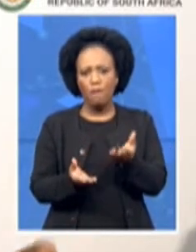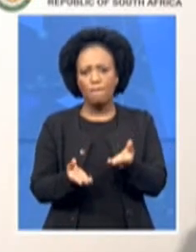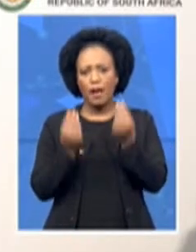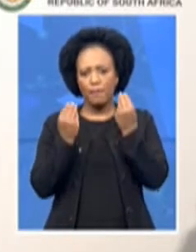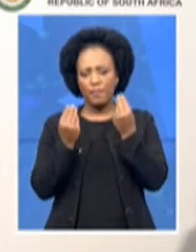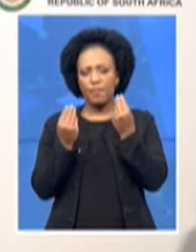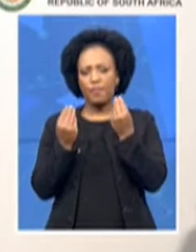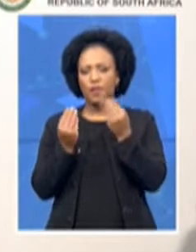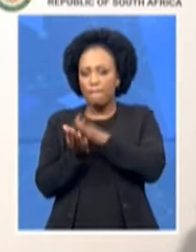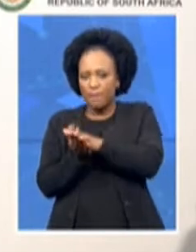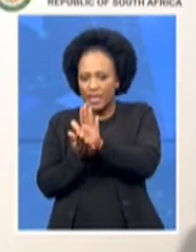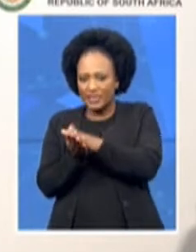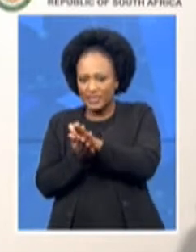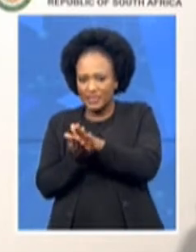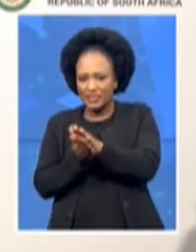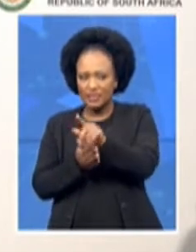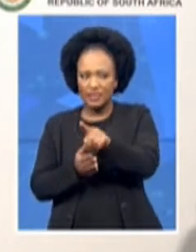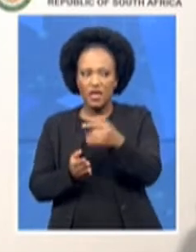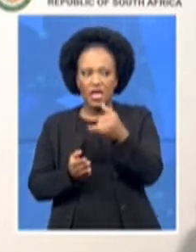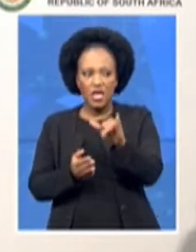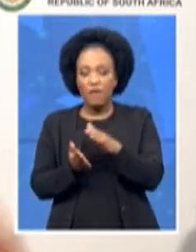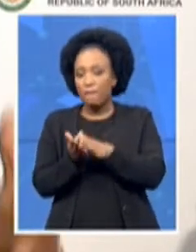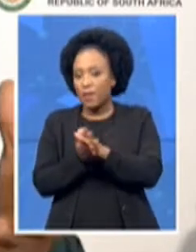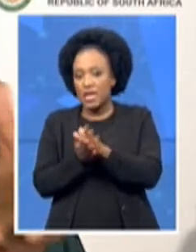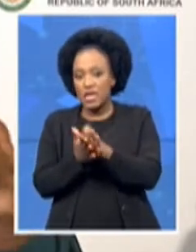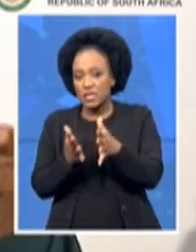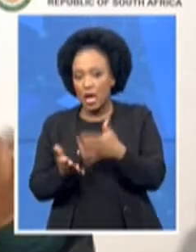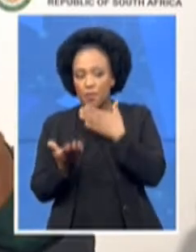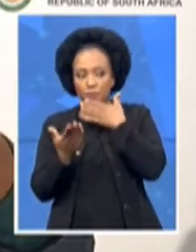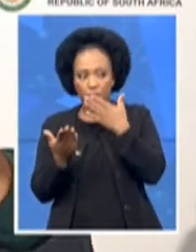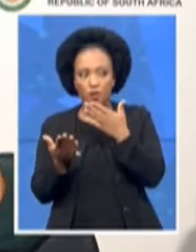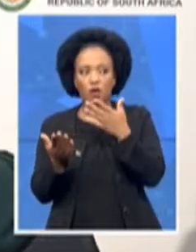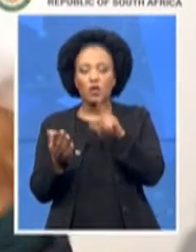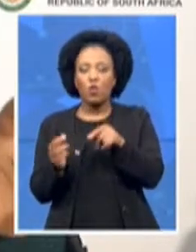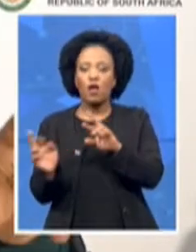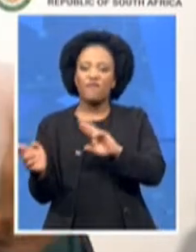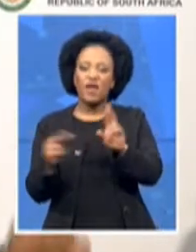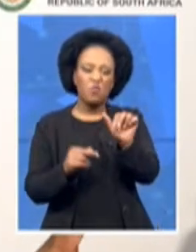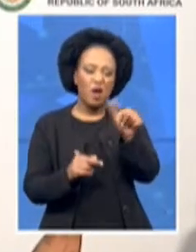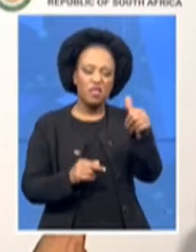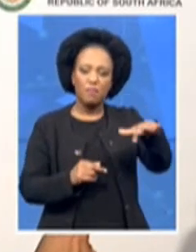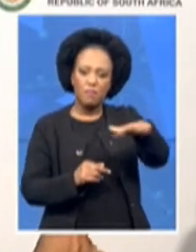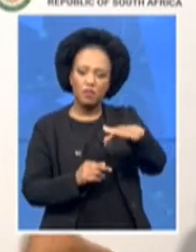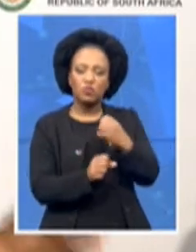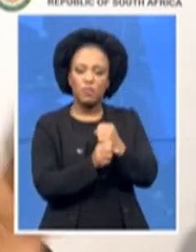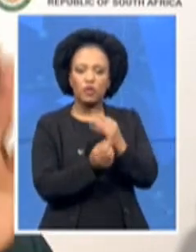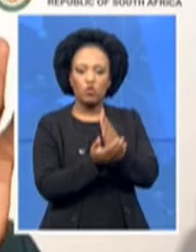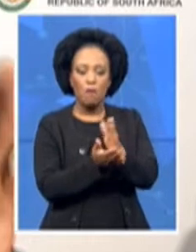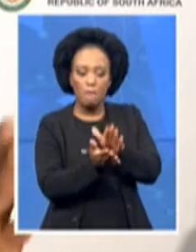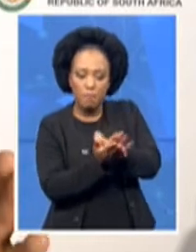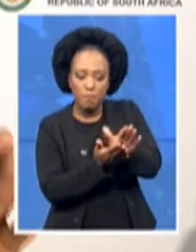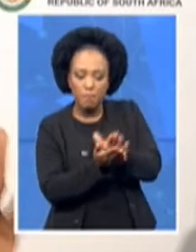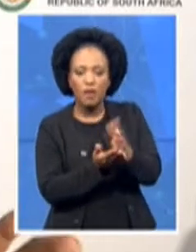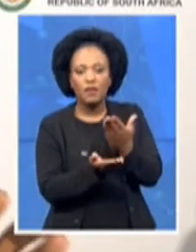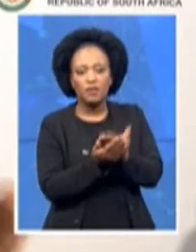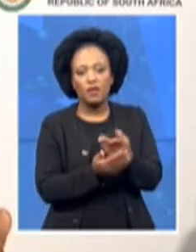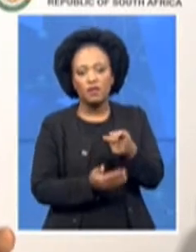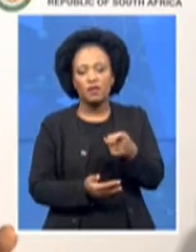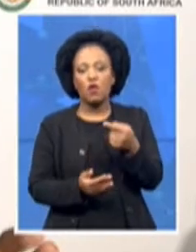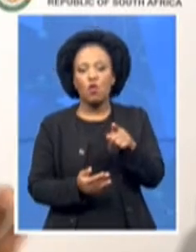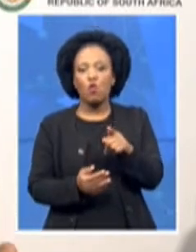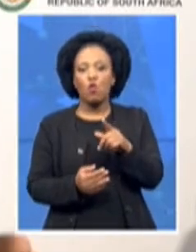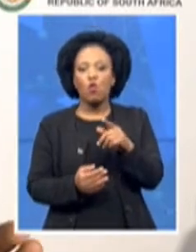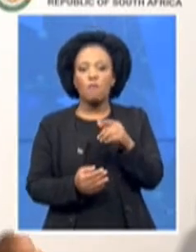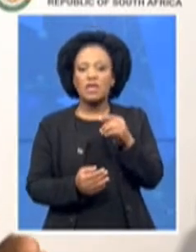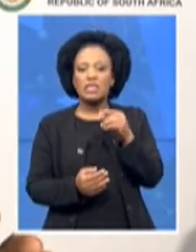have a printer, they will have to refer you somewhere and make sure that you can get, so that not only those who have got smartphones. So, but policy-wise,